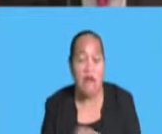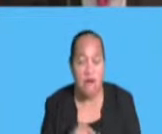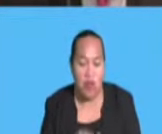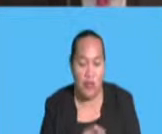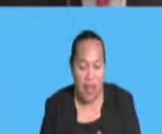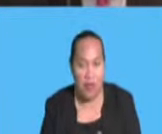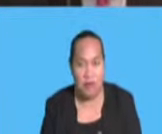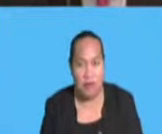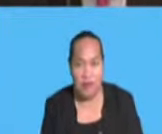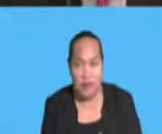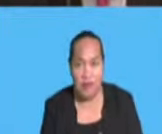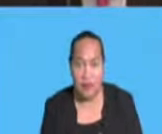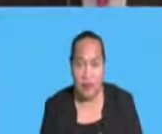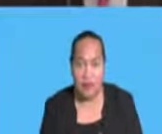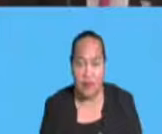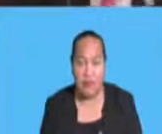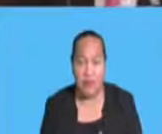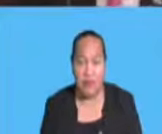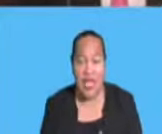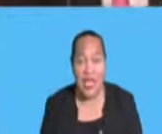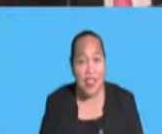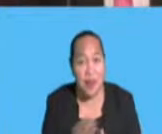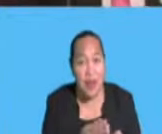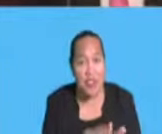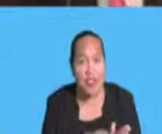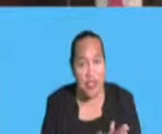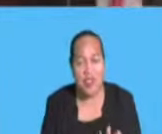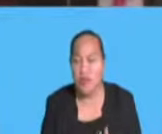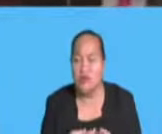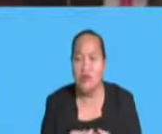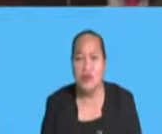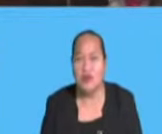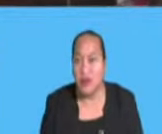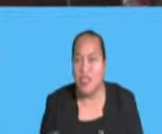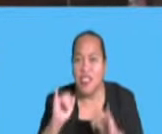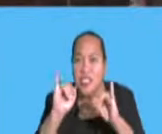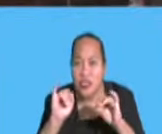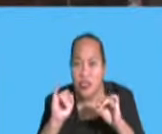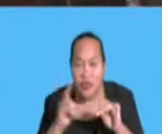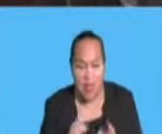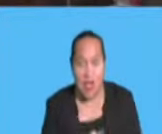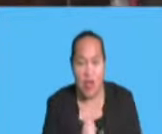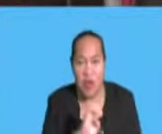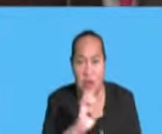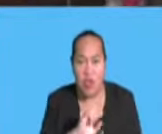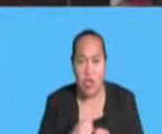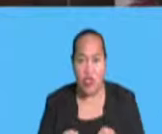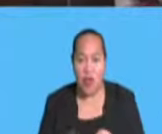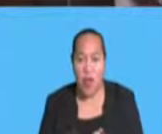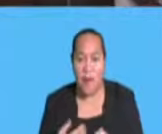times, a budget that addresses the issues of today for the economic and social well-being for